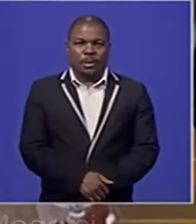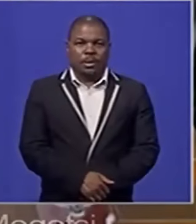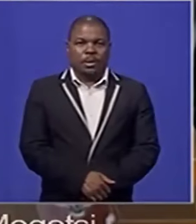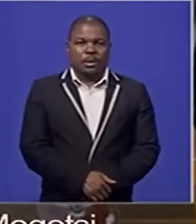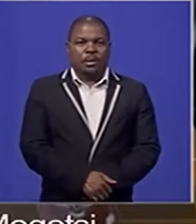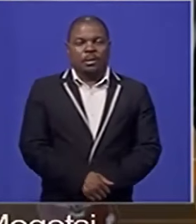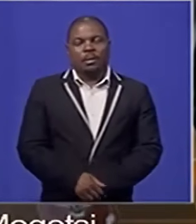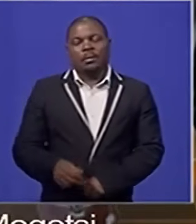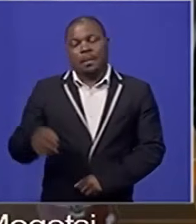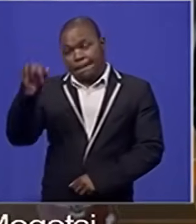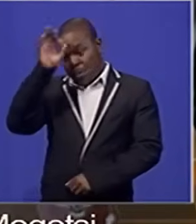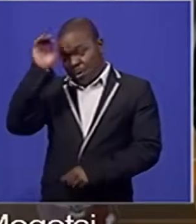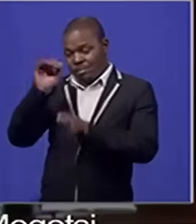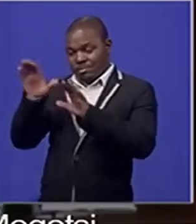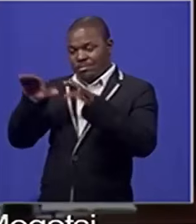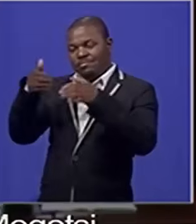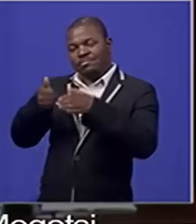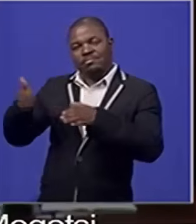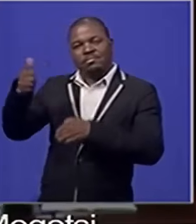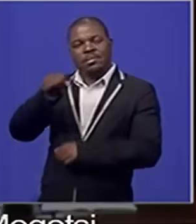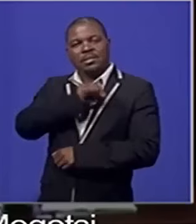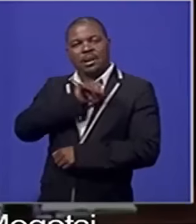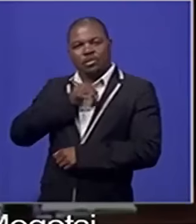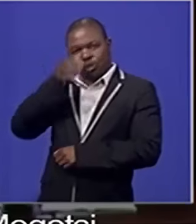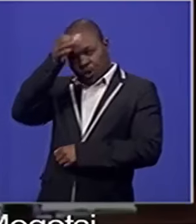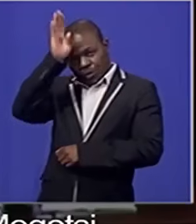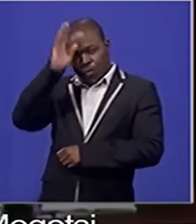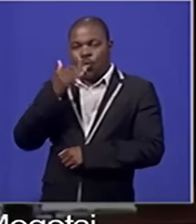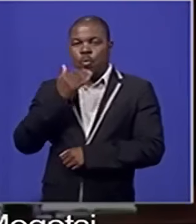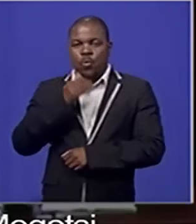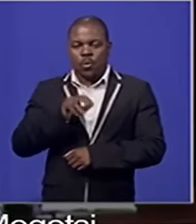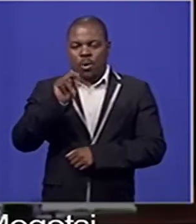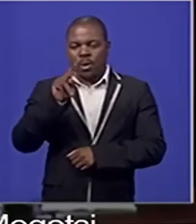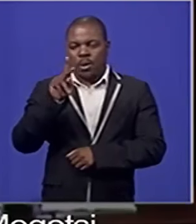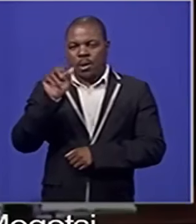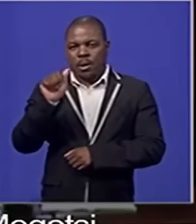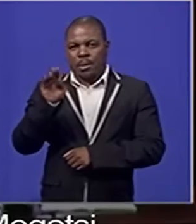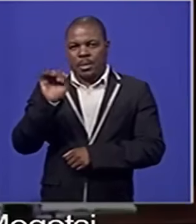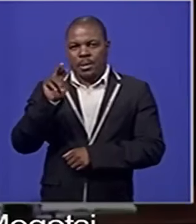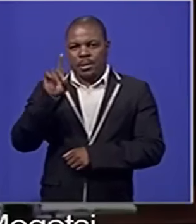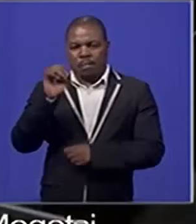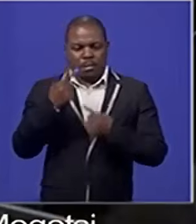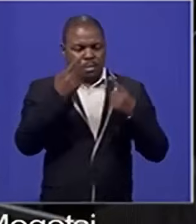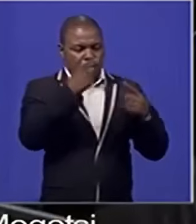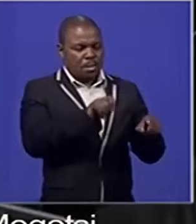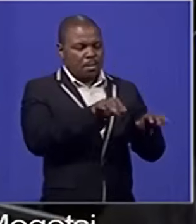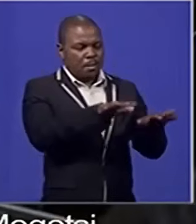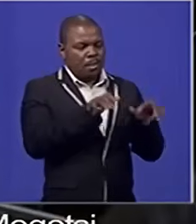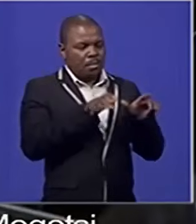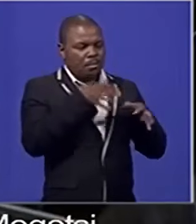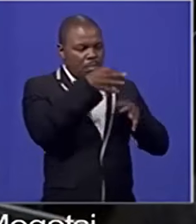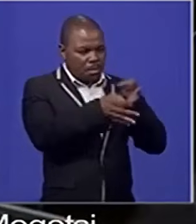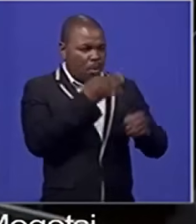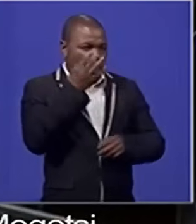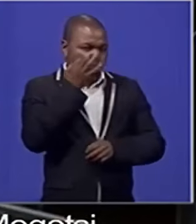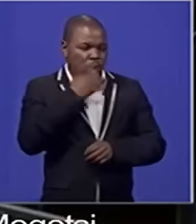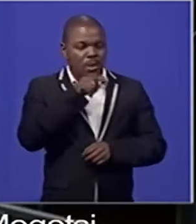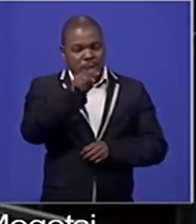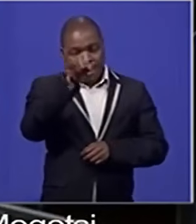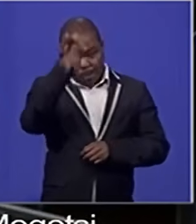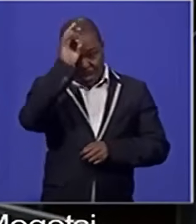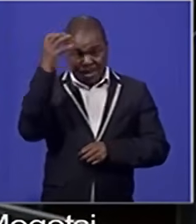Mohlankedi phethiši kgorong ya sephodisa Cedric Nkabinde o file bohlatse pele ga komiti ya palamente ka tsela yeo tona ya maphodisa Senzo Mchunu